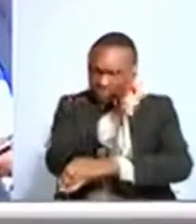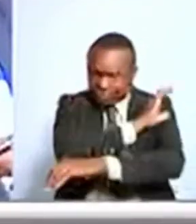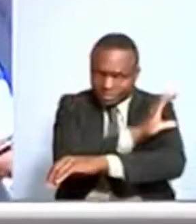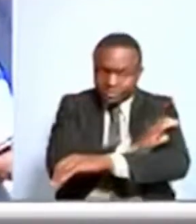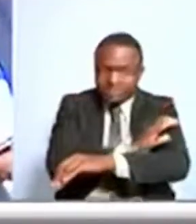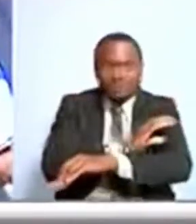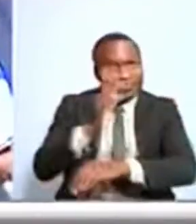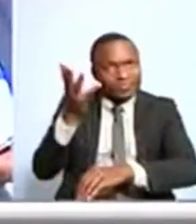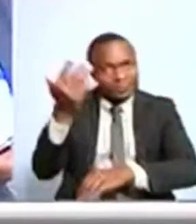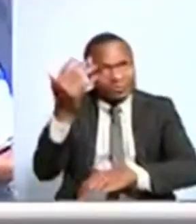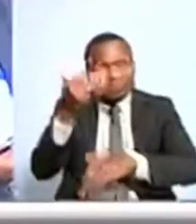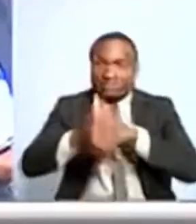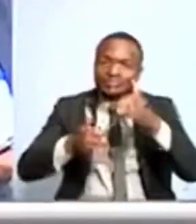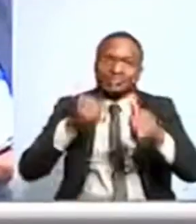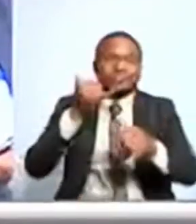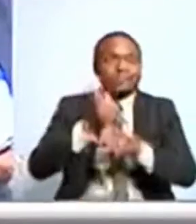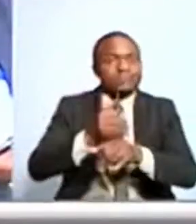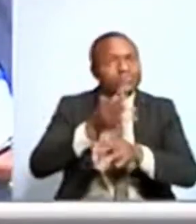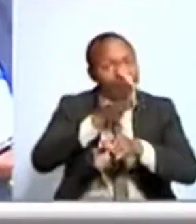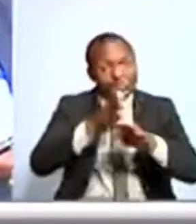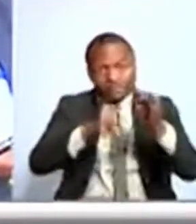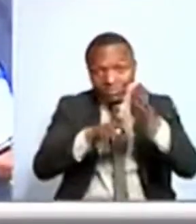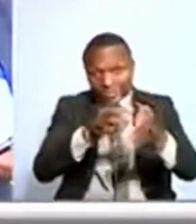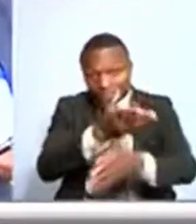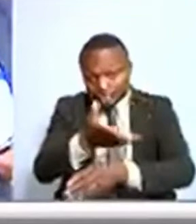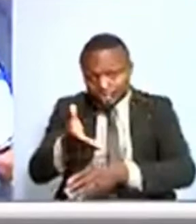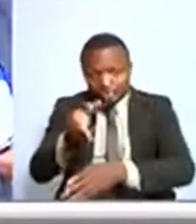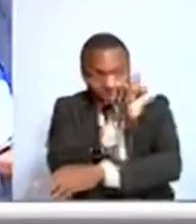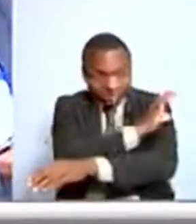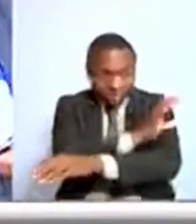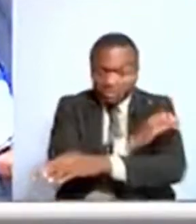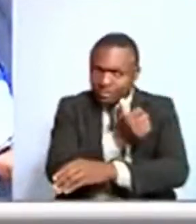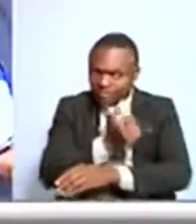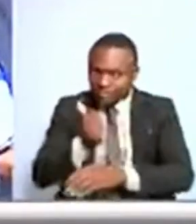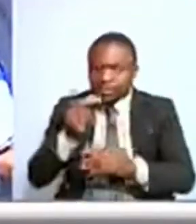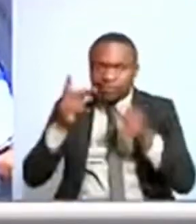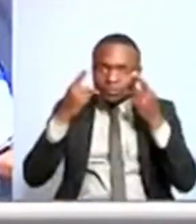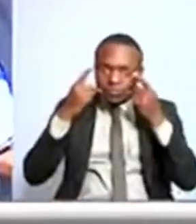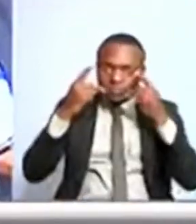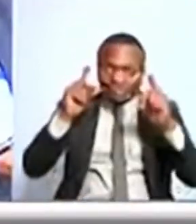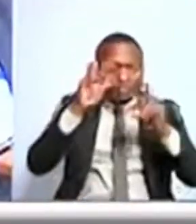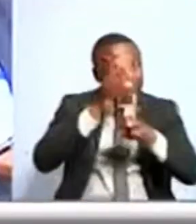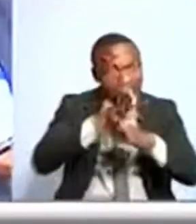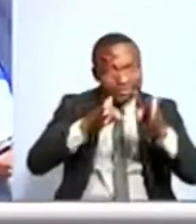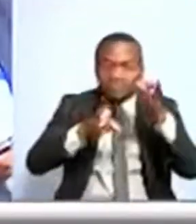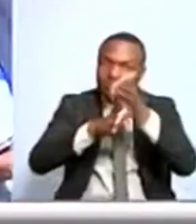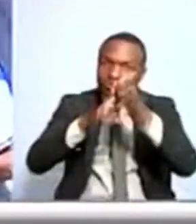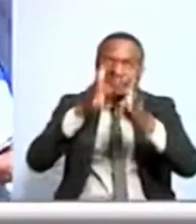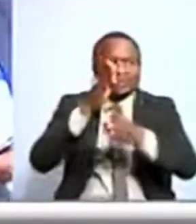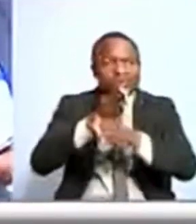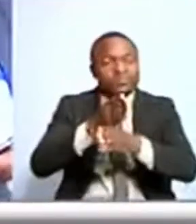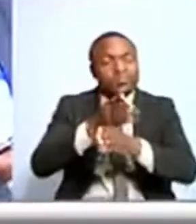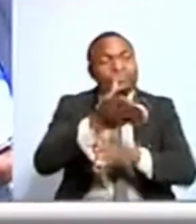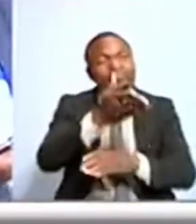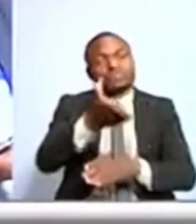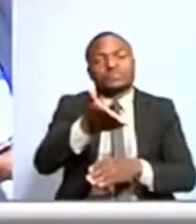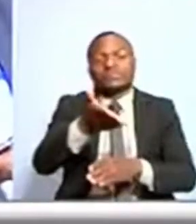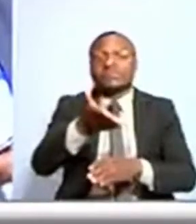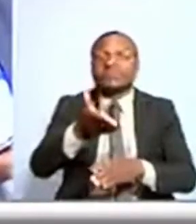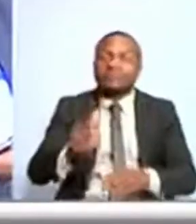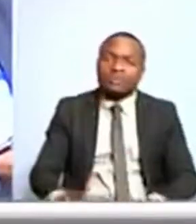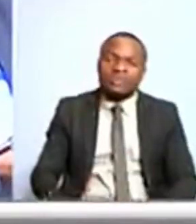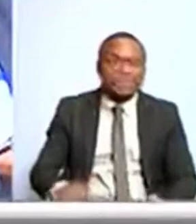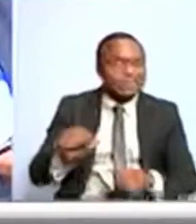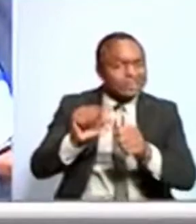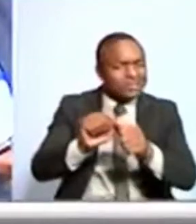years. These clinics and other public infrastructure have been outstanding. Every year